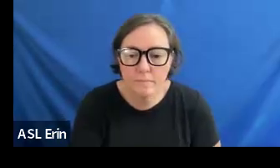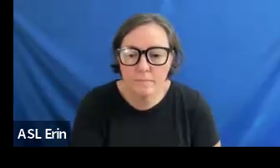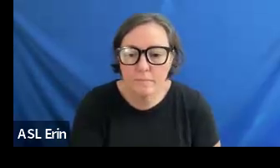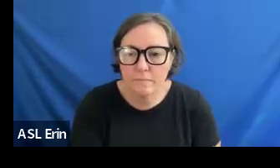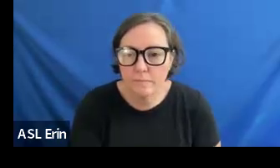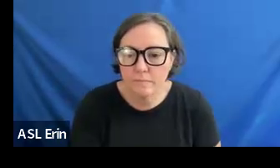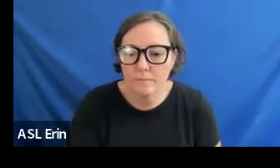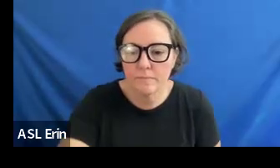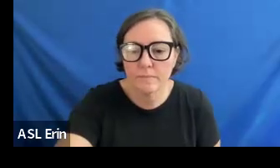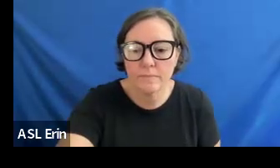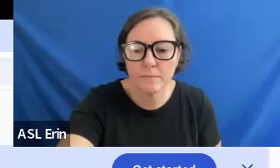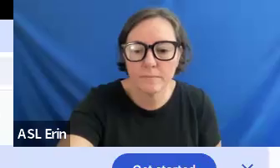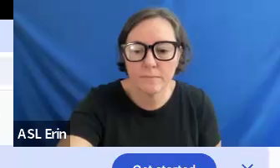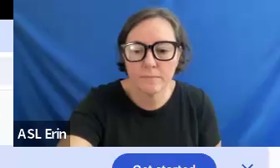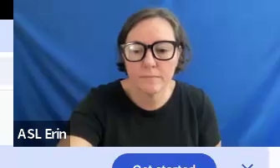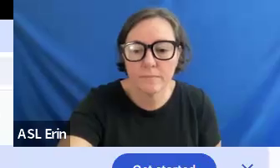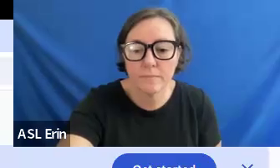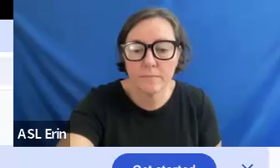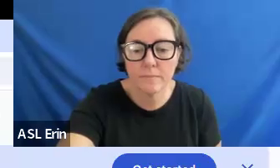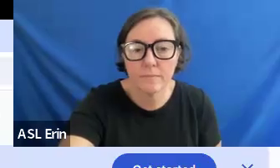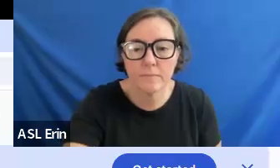Um, I just want to be.